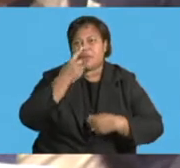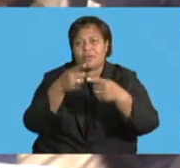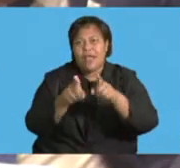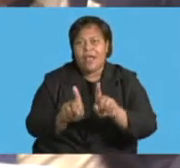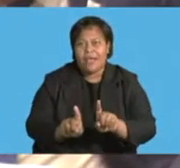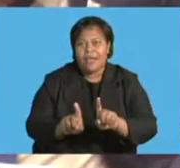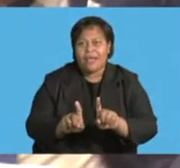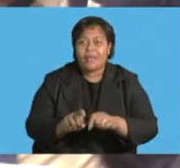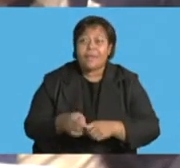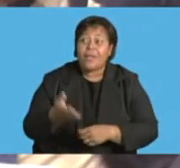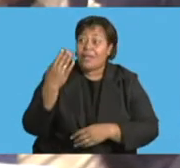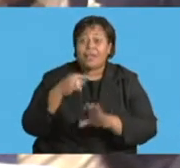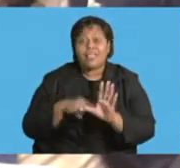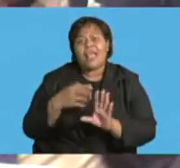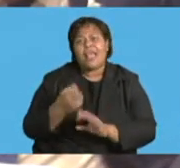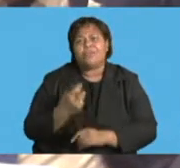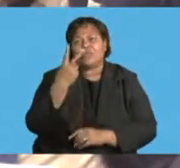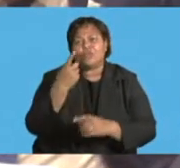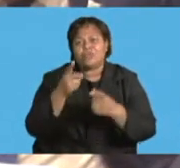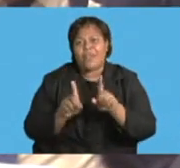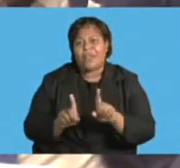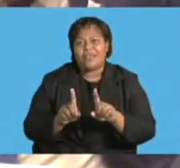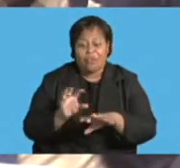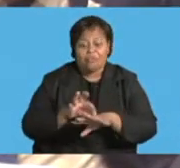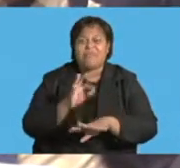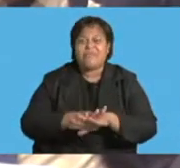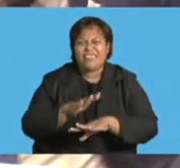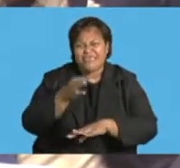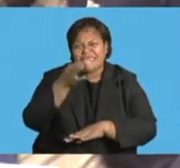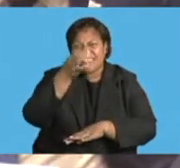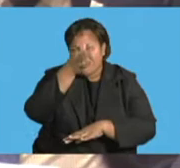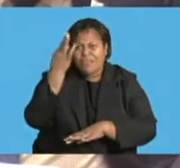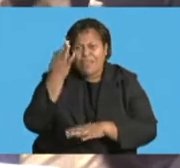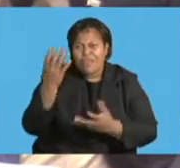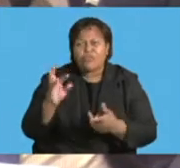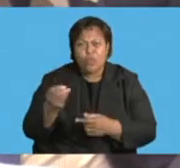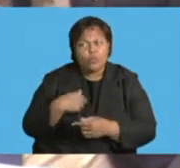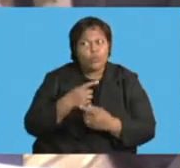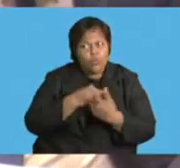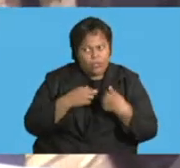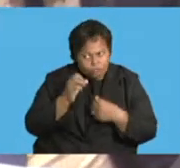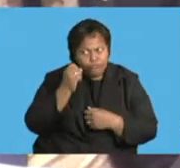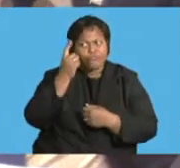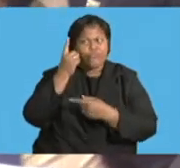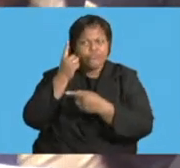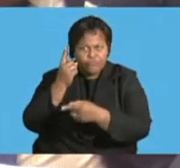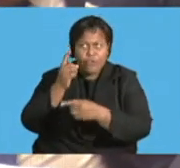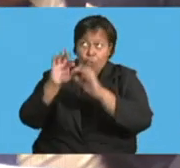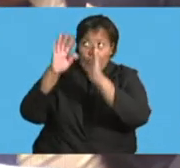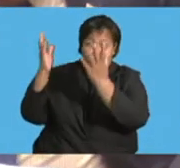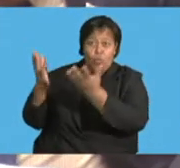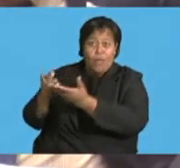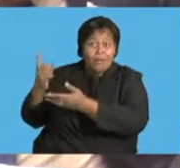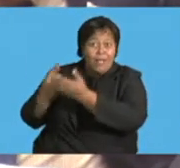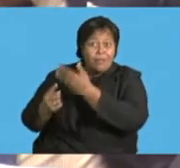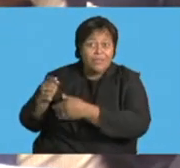year, we had 2 deaths from dengue. So we're beginning to see that even though around the world, dengue